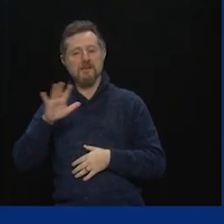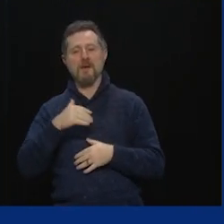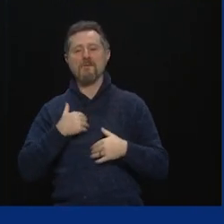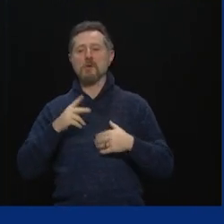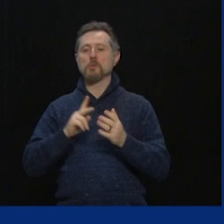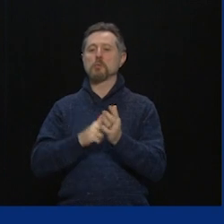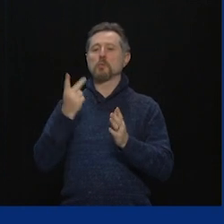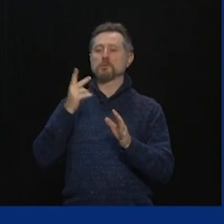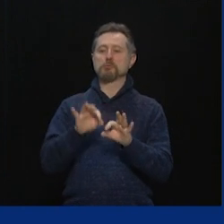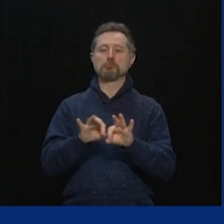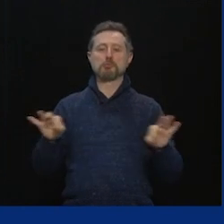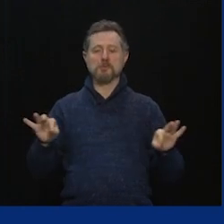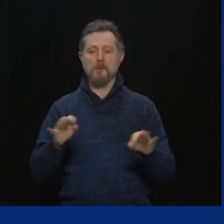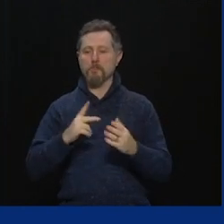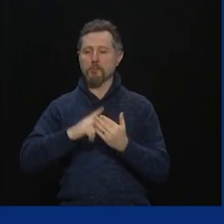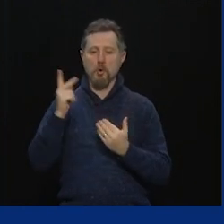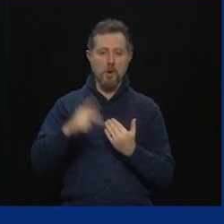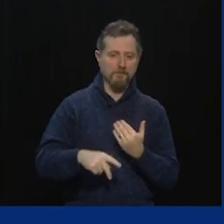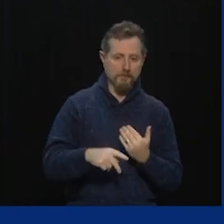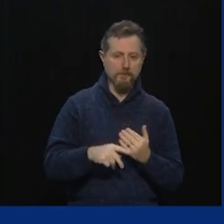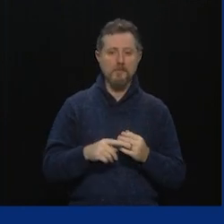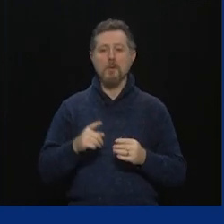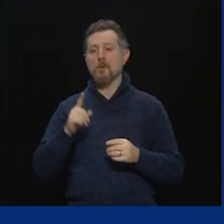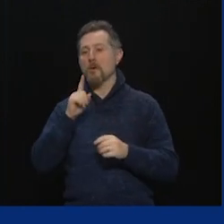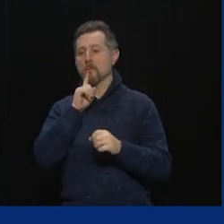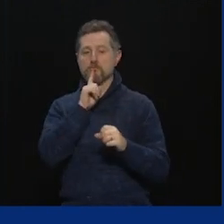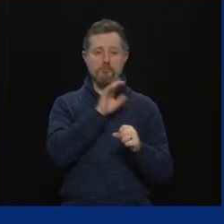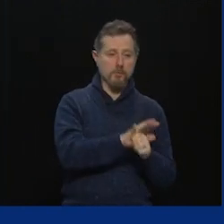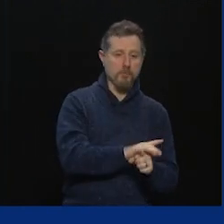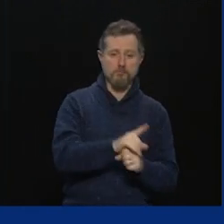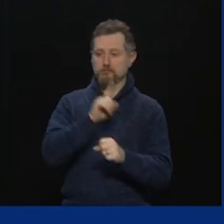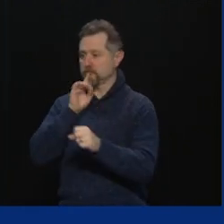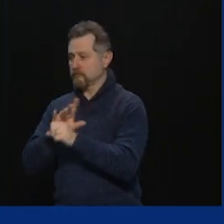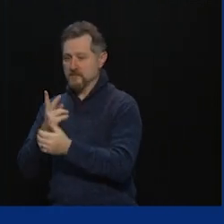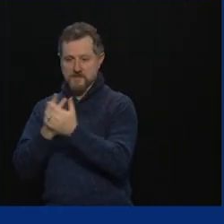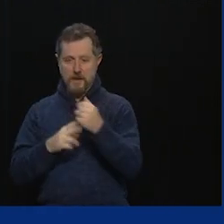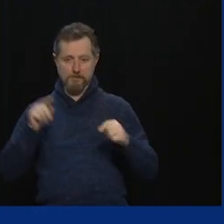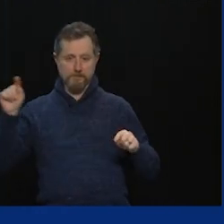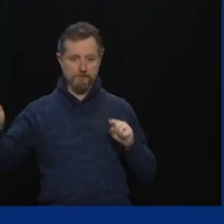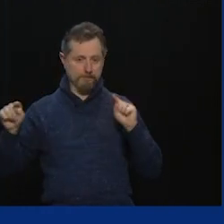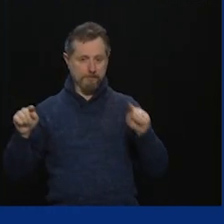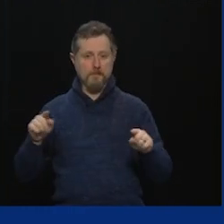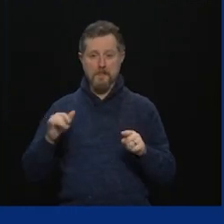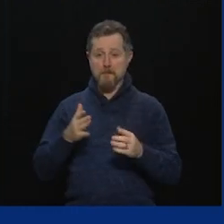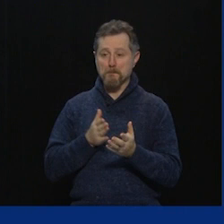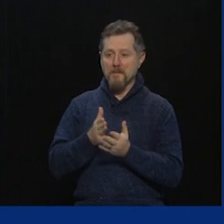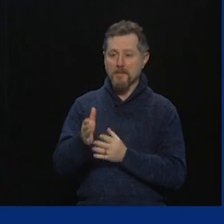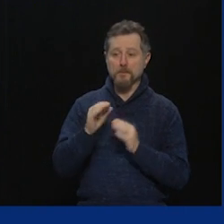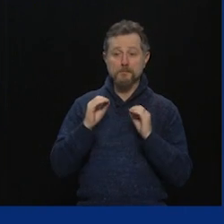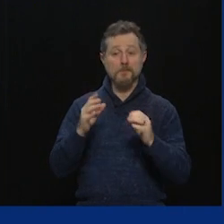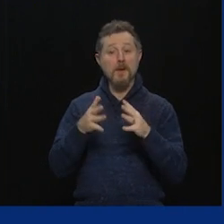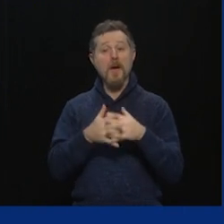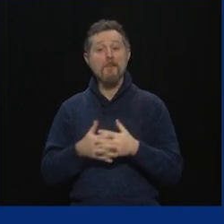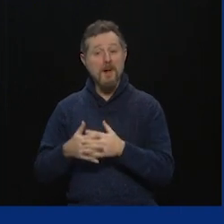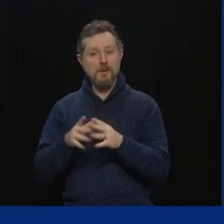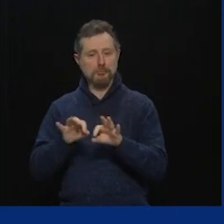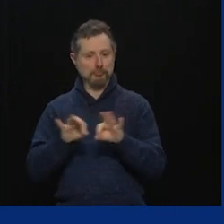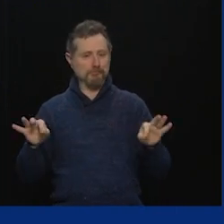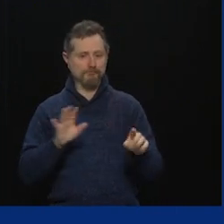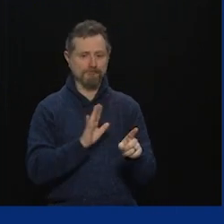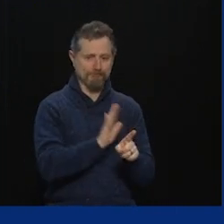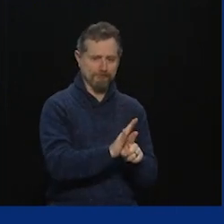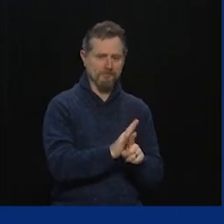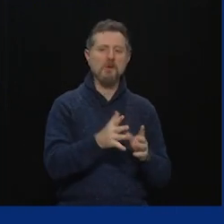each of these a pathway to an accredited American degree befitting whatever stage of study they're